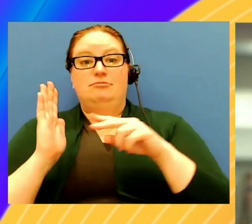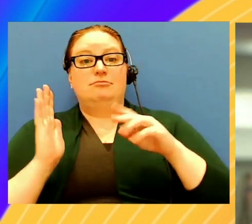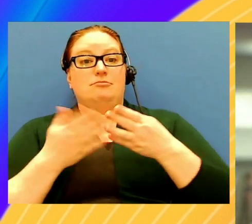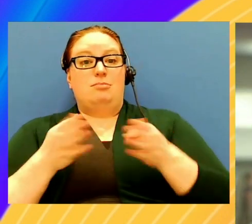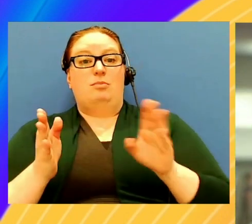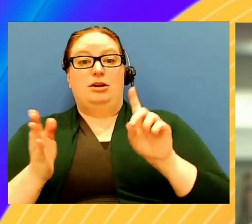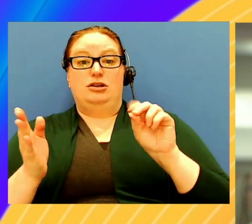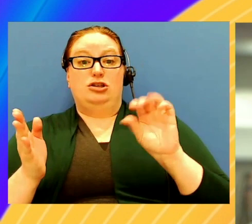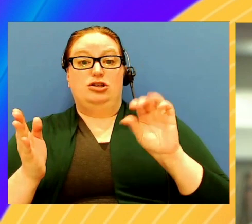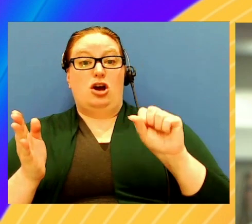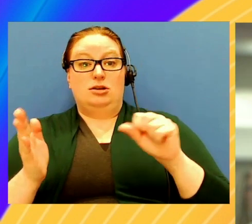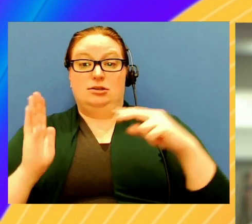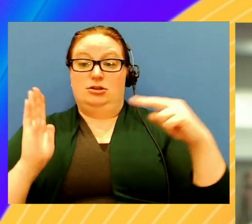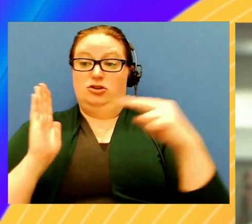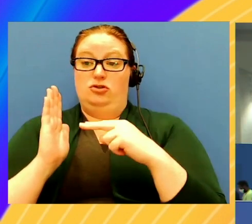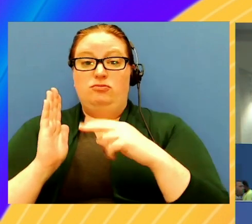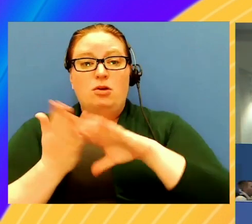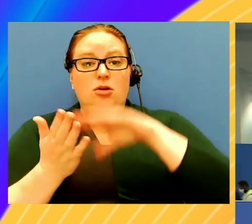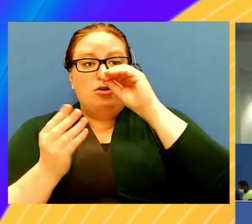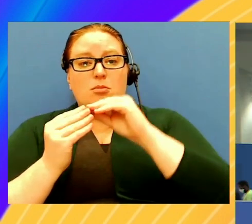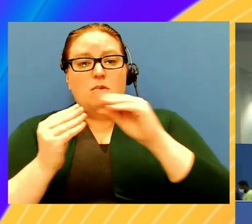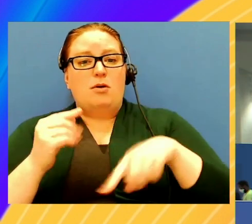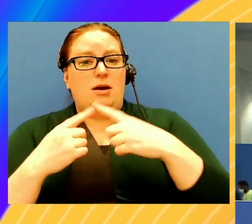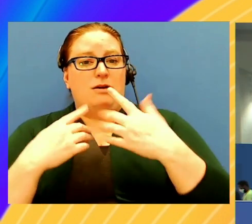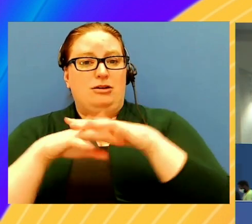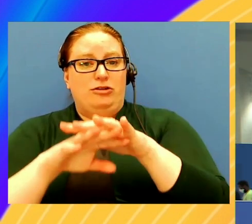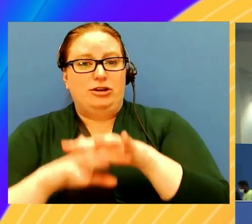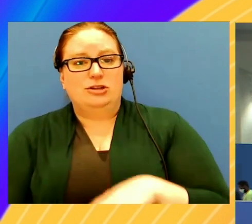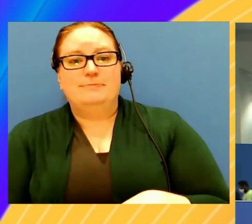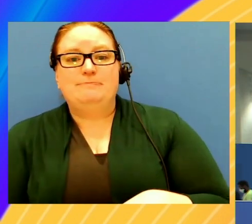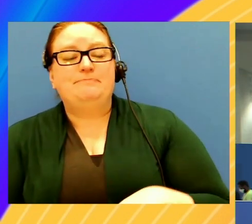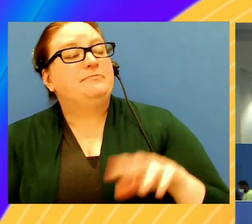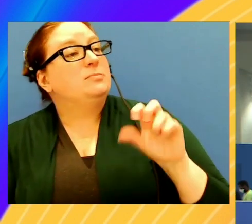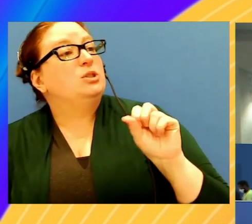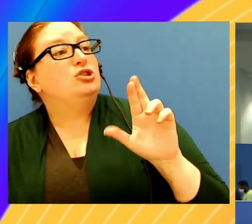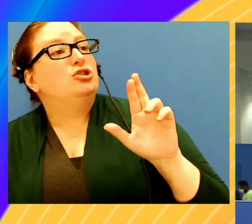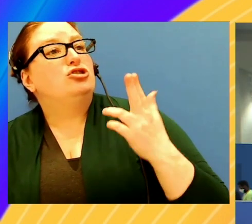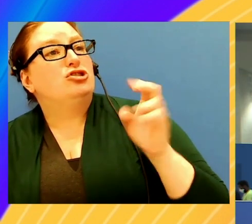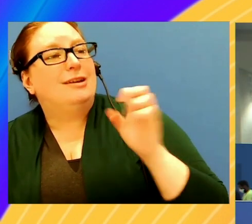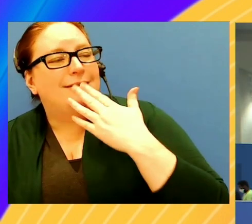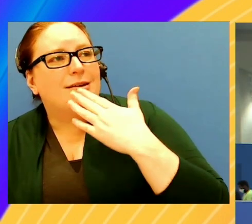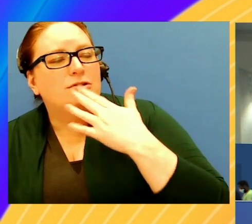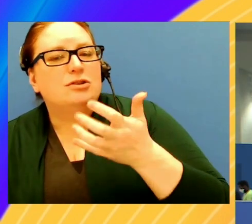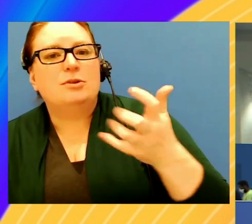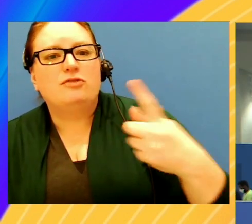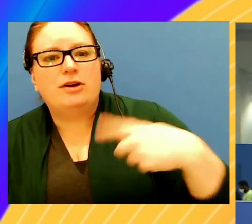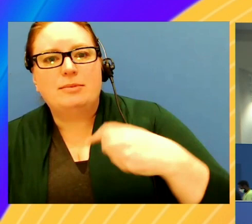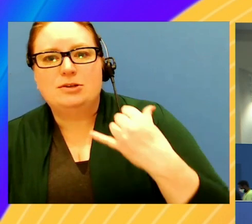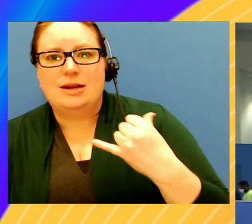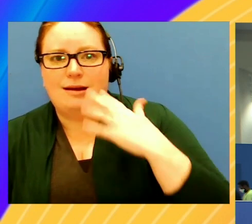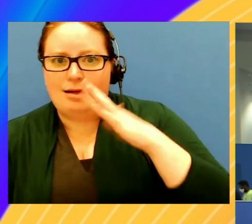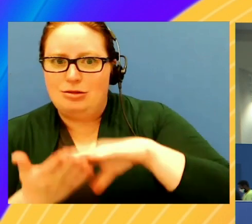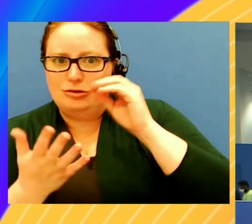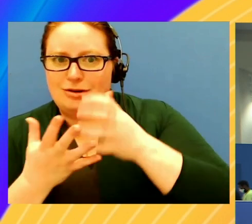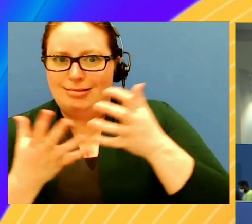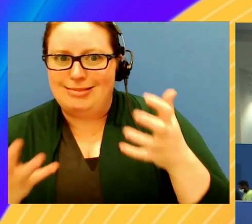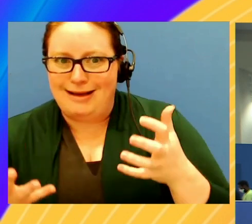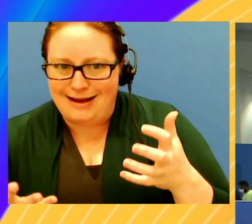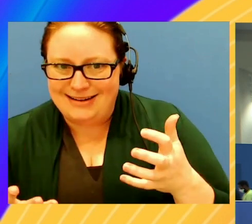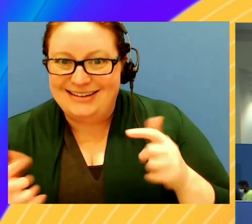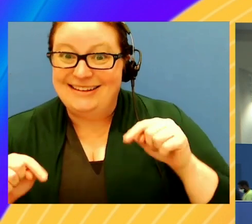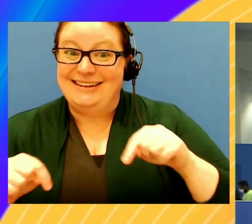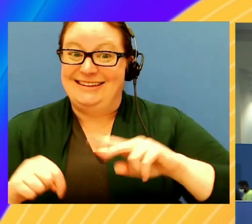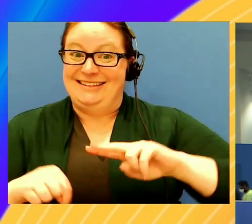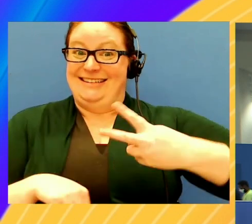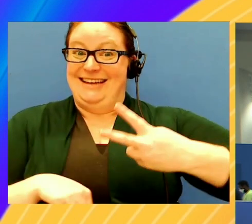more about our integrations there. Yeah. Well, Shri, thank you so much for coming today. I learned a lot. This is actually the second time